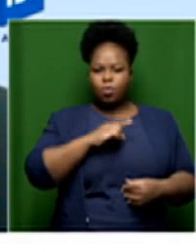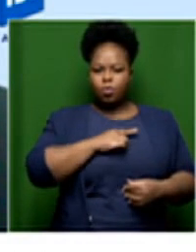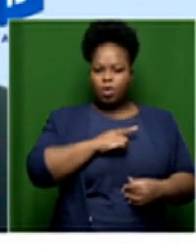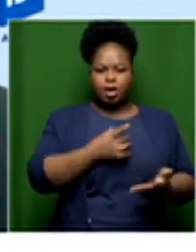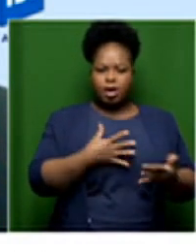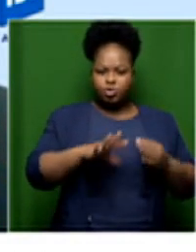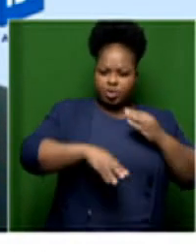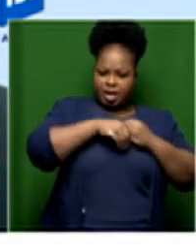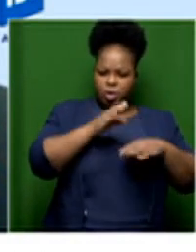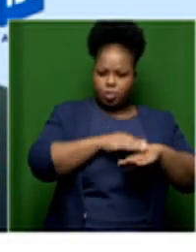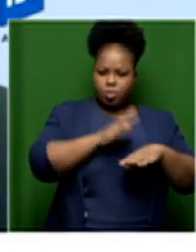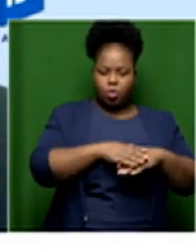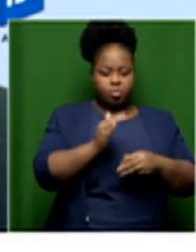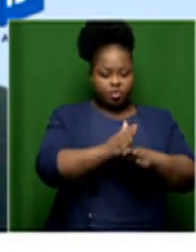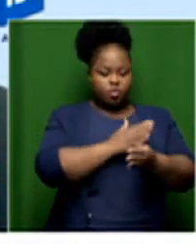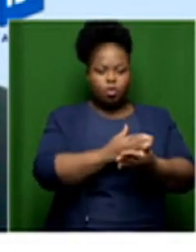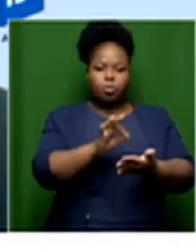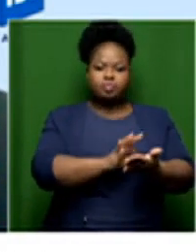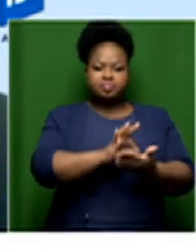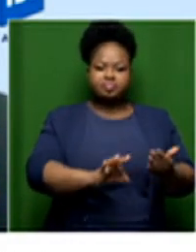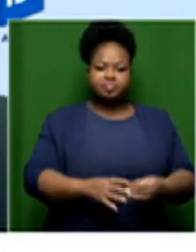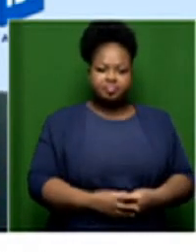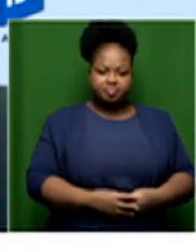particular process before elections.